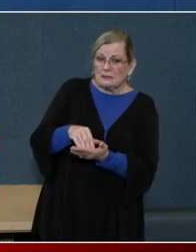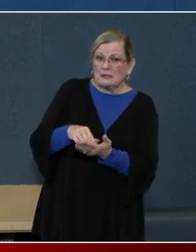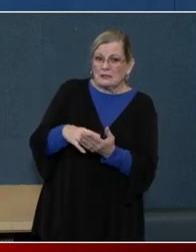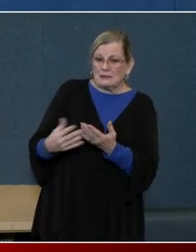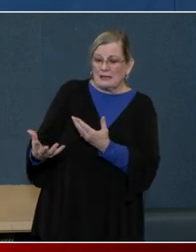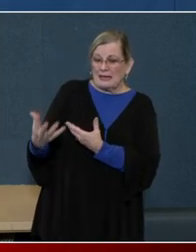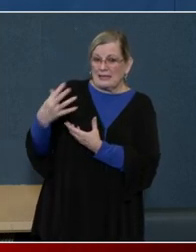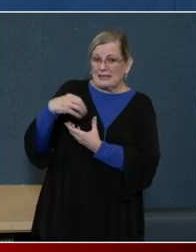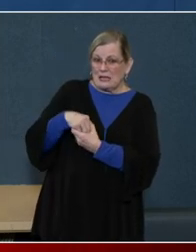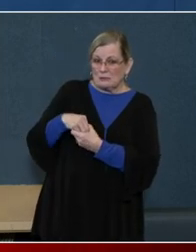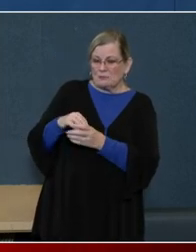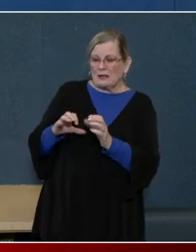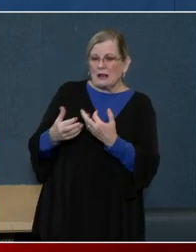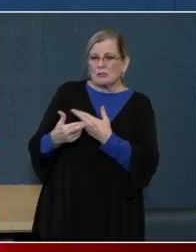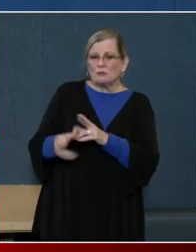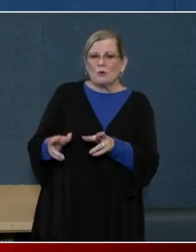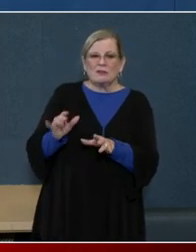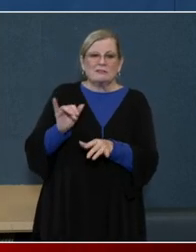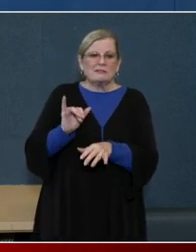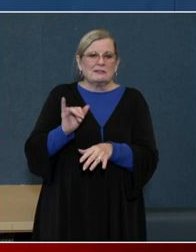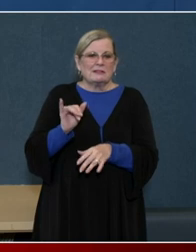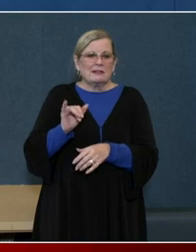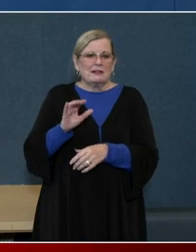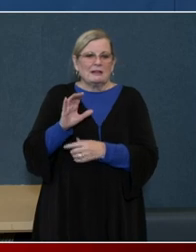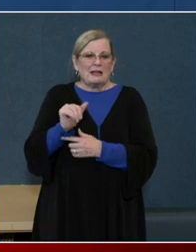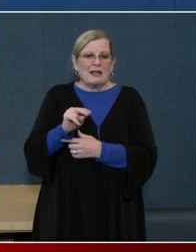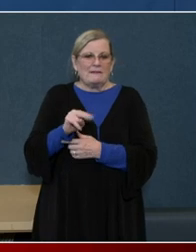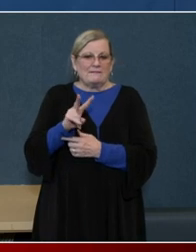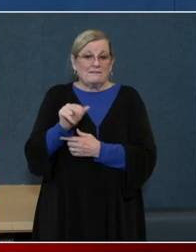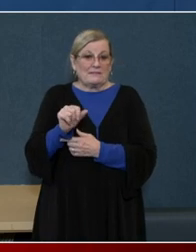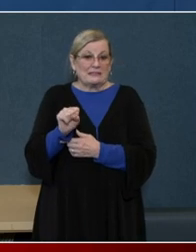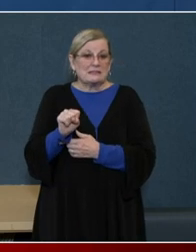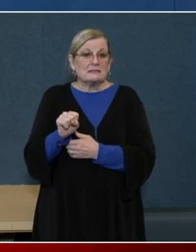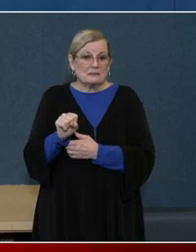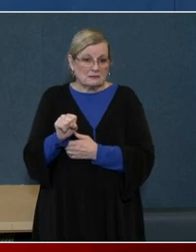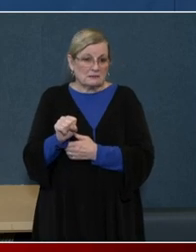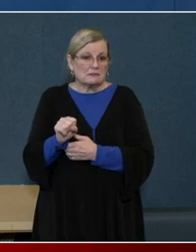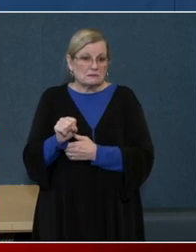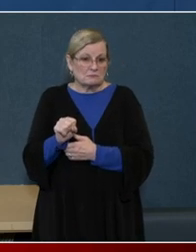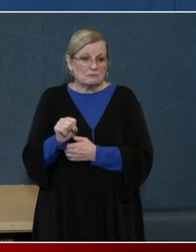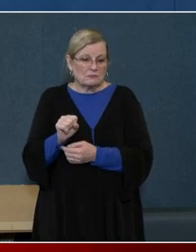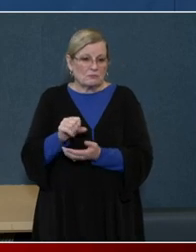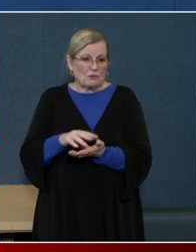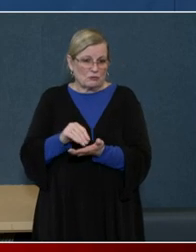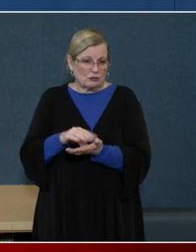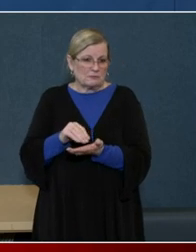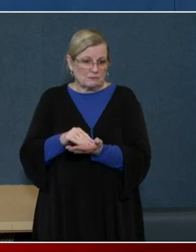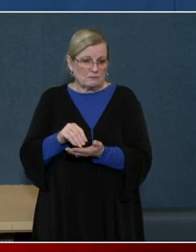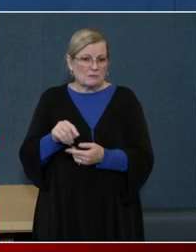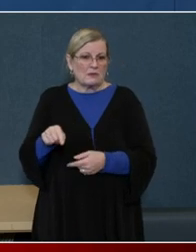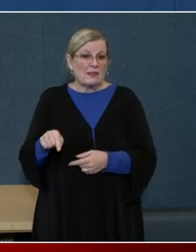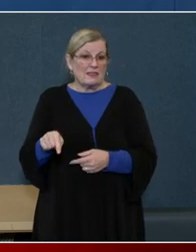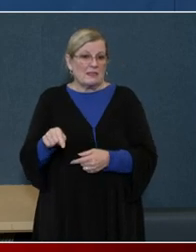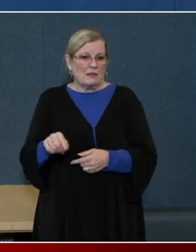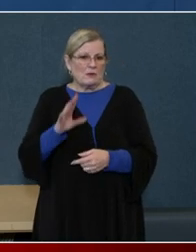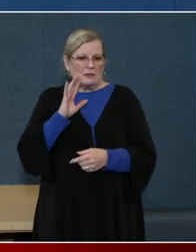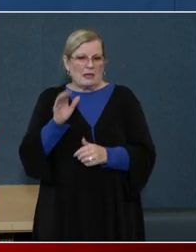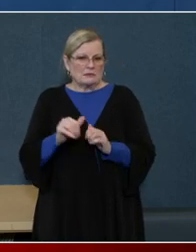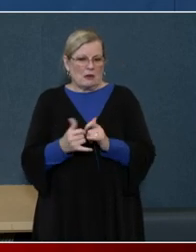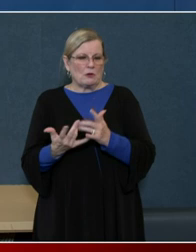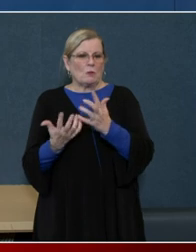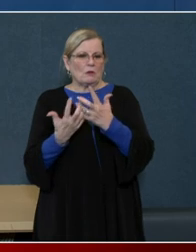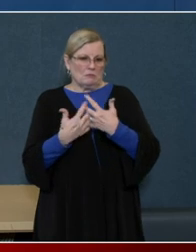engagement classrooms for our Canvas engagement and real engagement classrooms. And important to note as we think